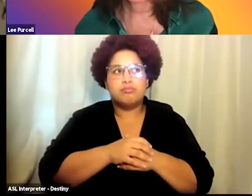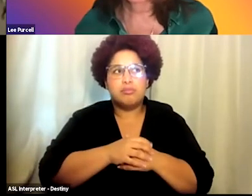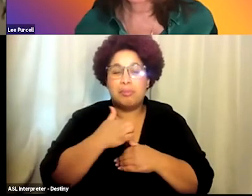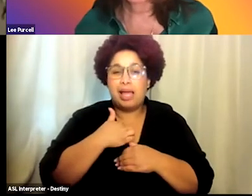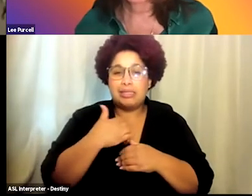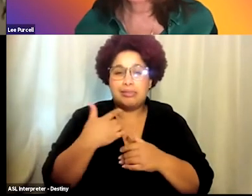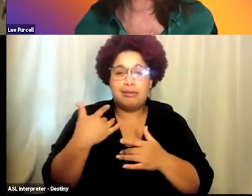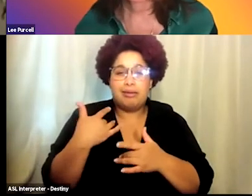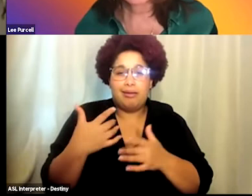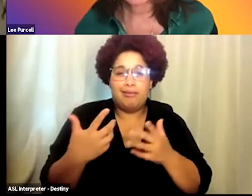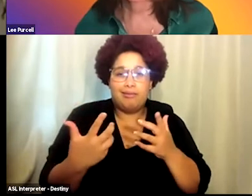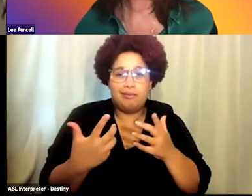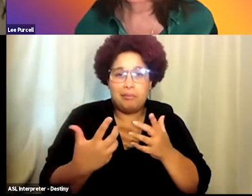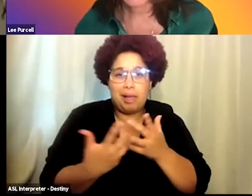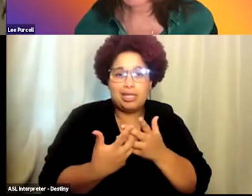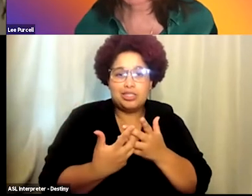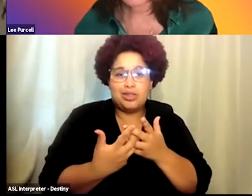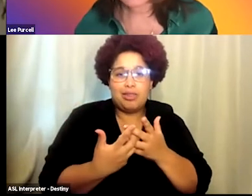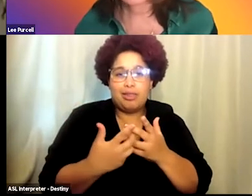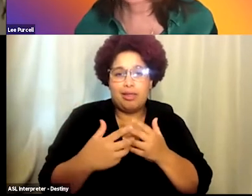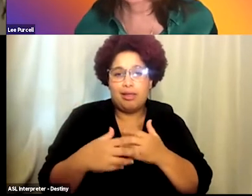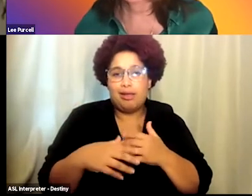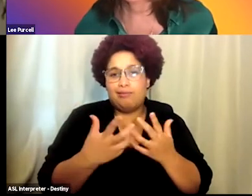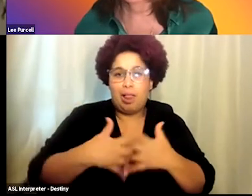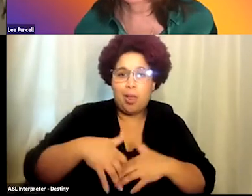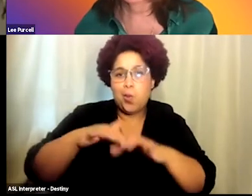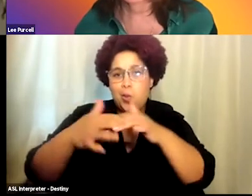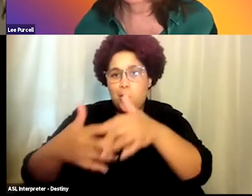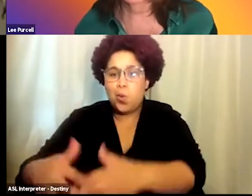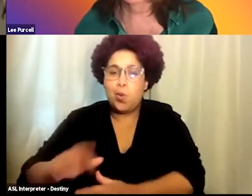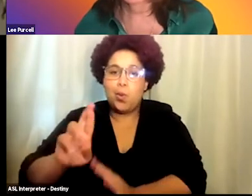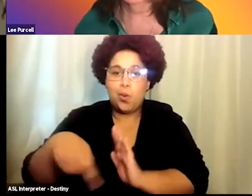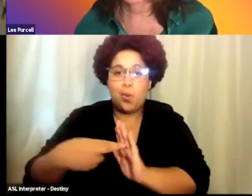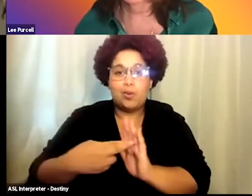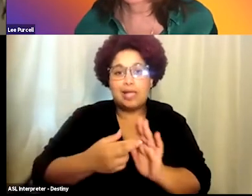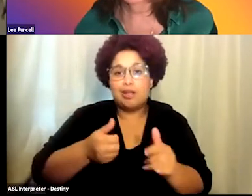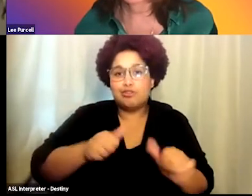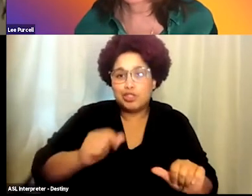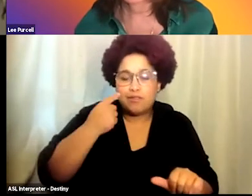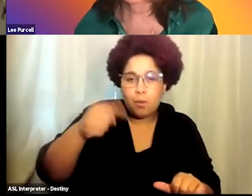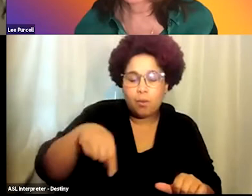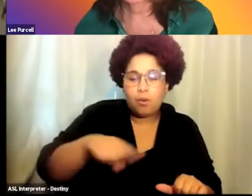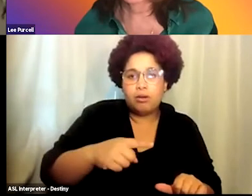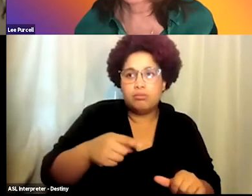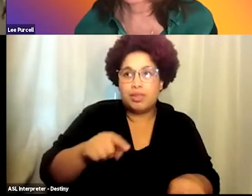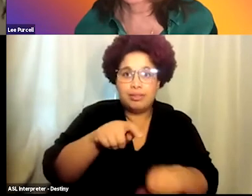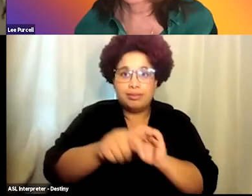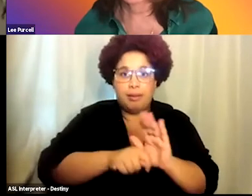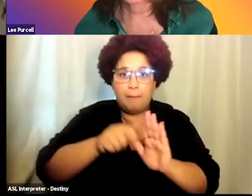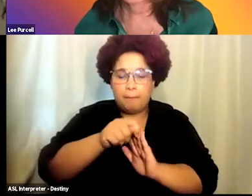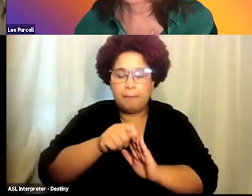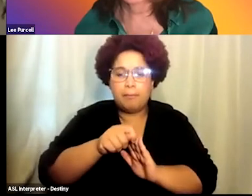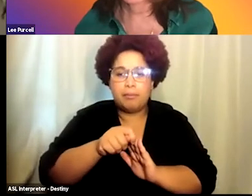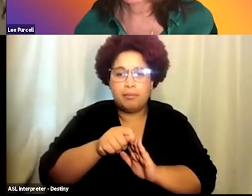flow, whatever comes. The roles that I audition for at this point, I